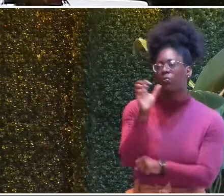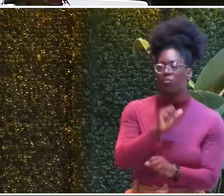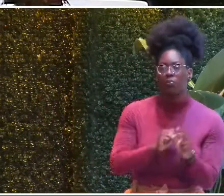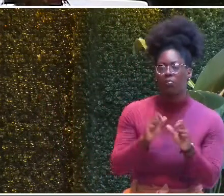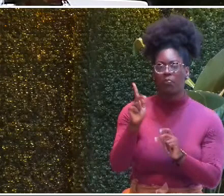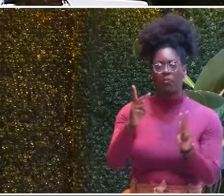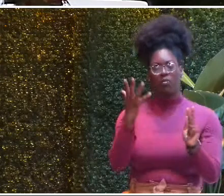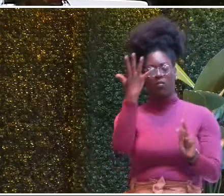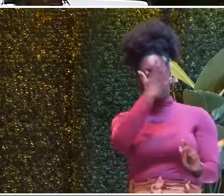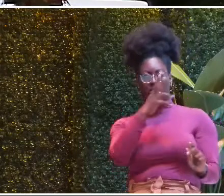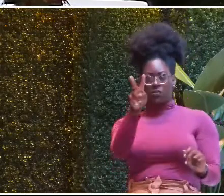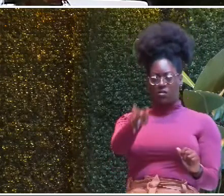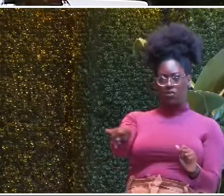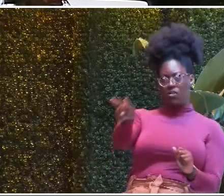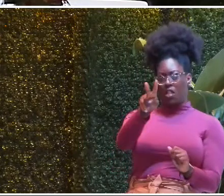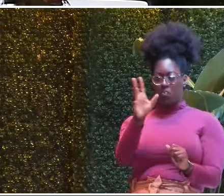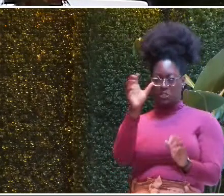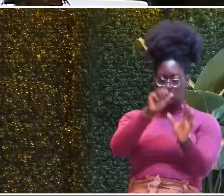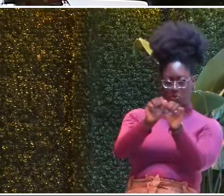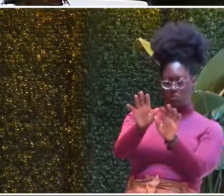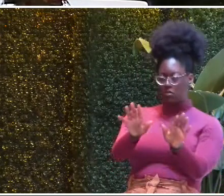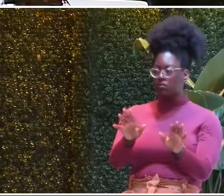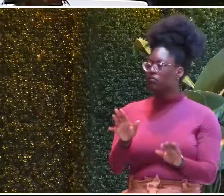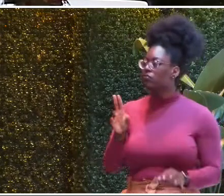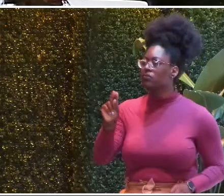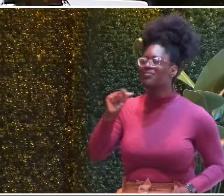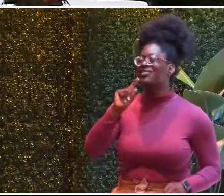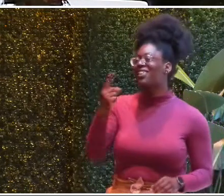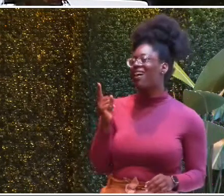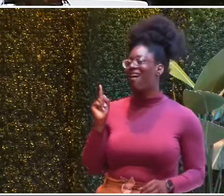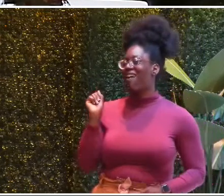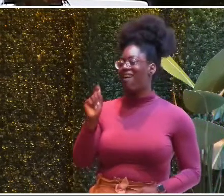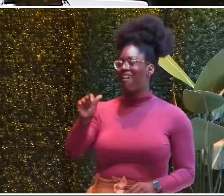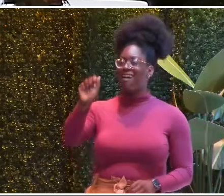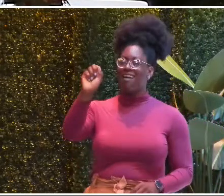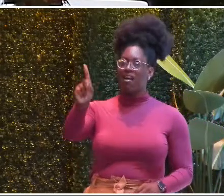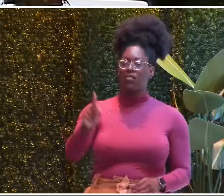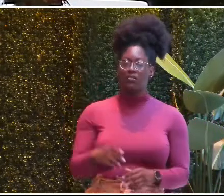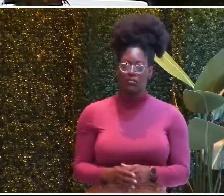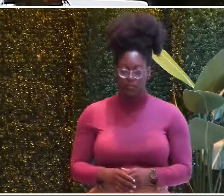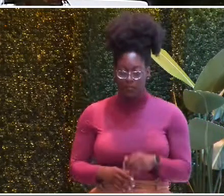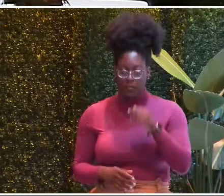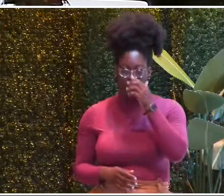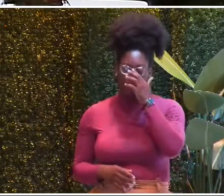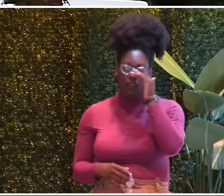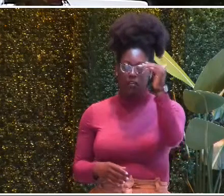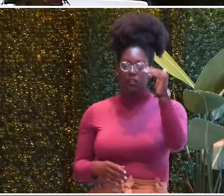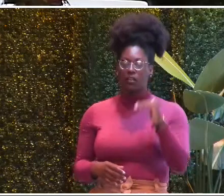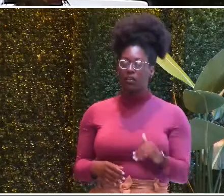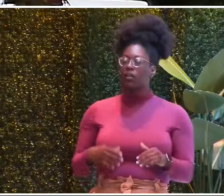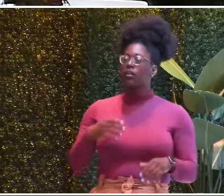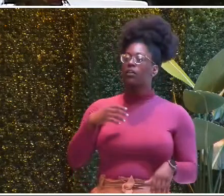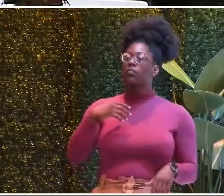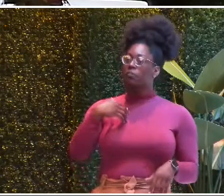Be mindful of your words as we speak, as we engage with each other.